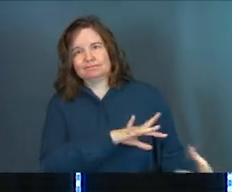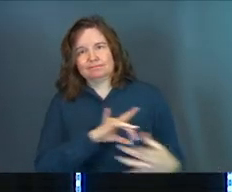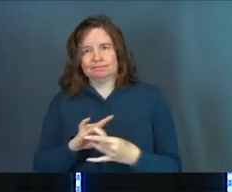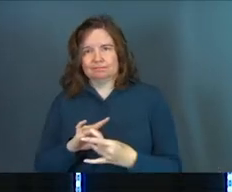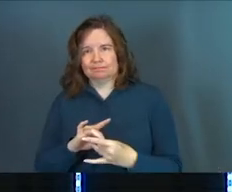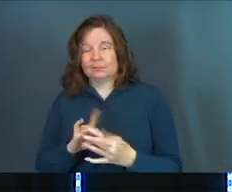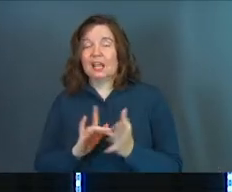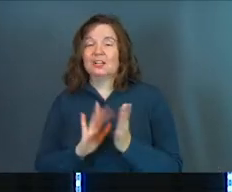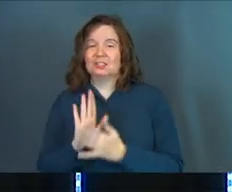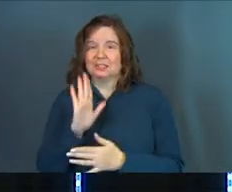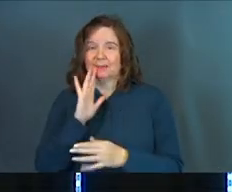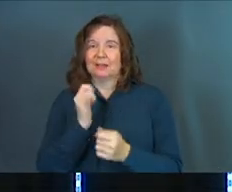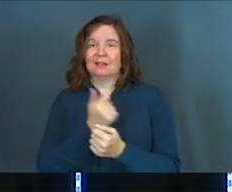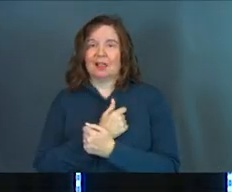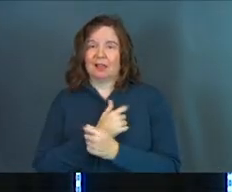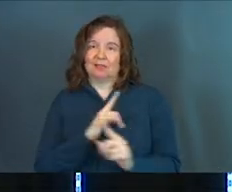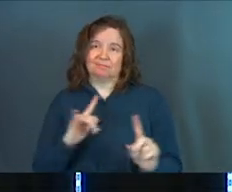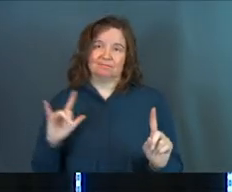about to love them.